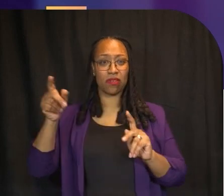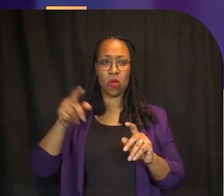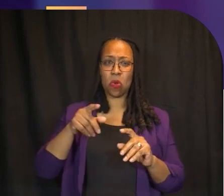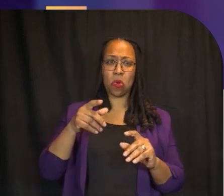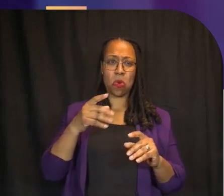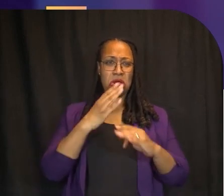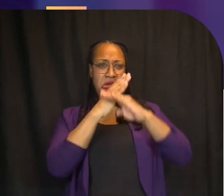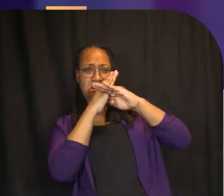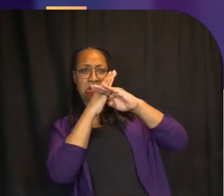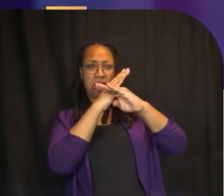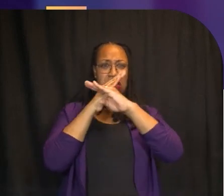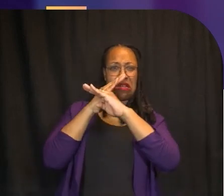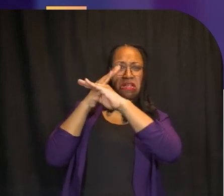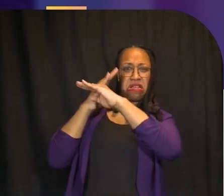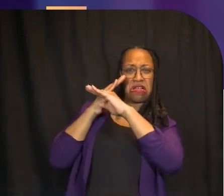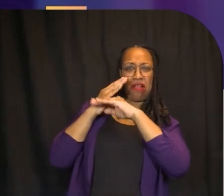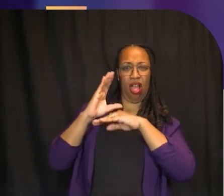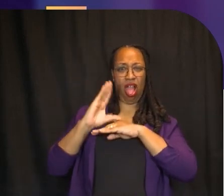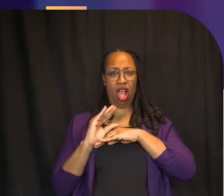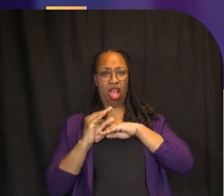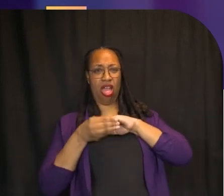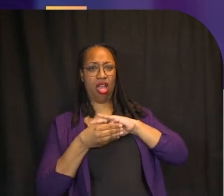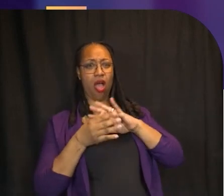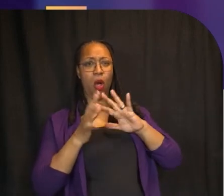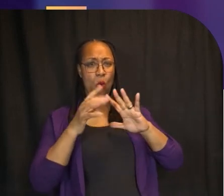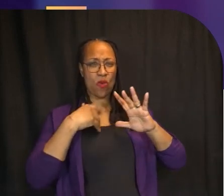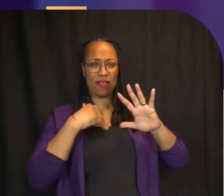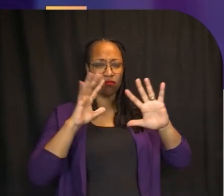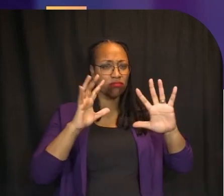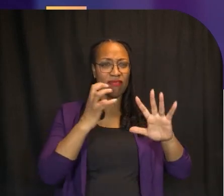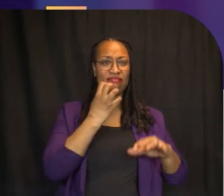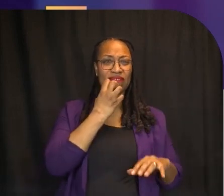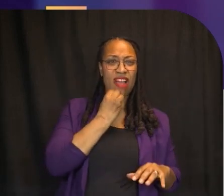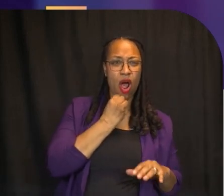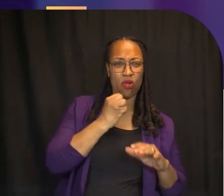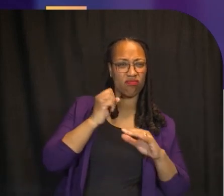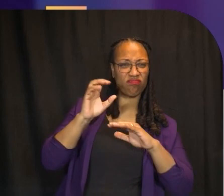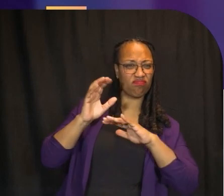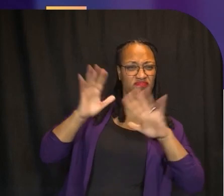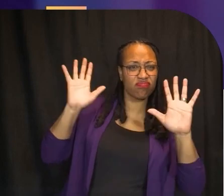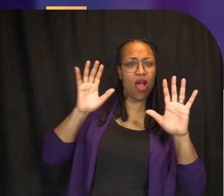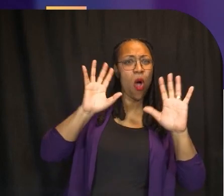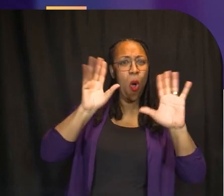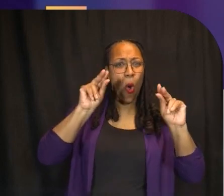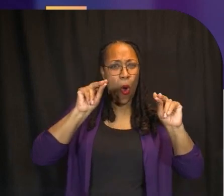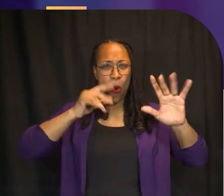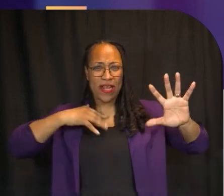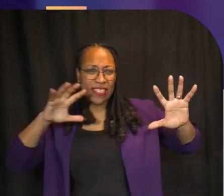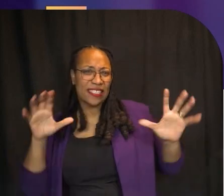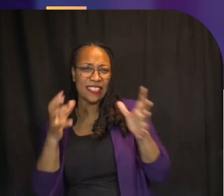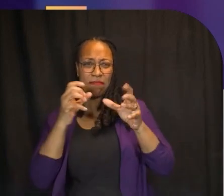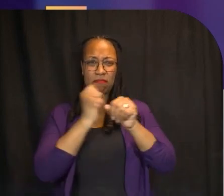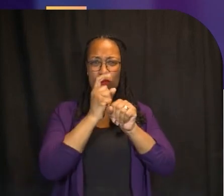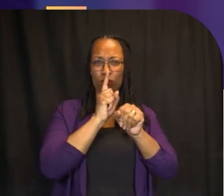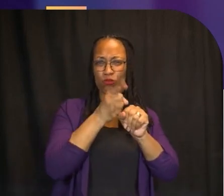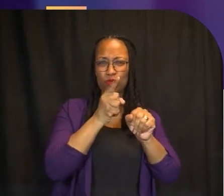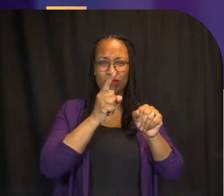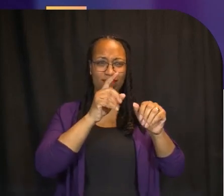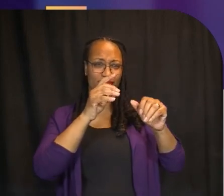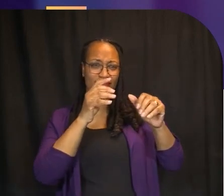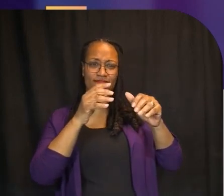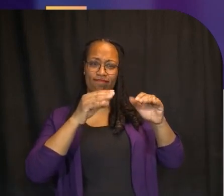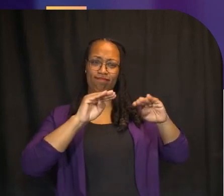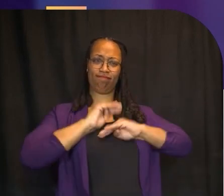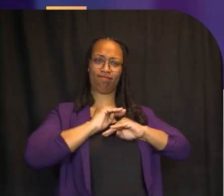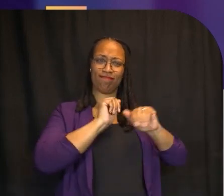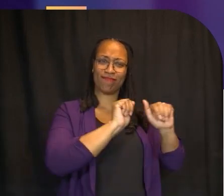fear have been experienced by all members of our community during this time, especially those who are immunocompromised or high